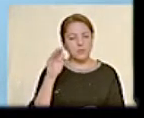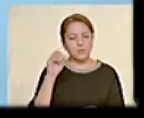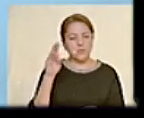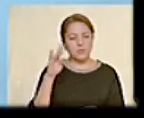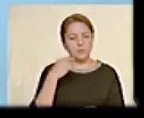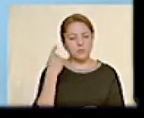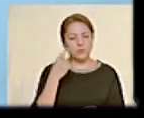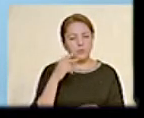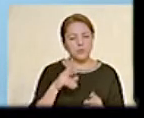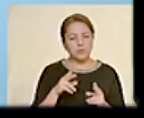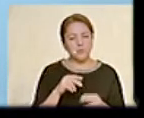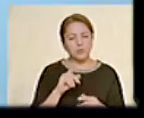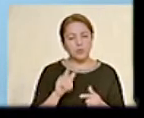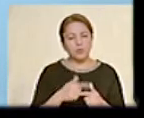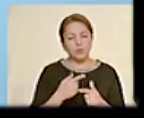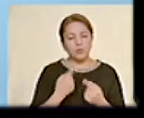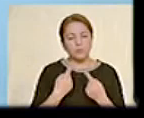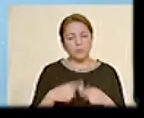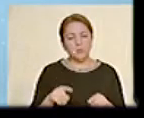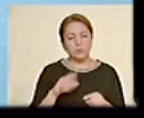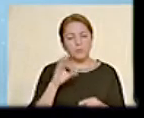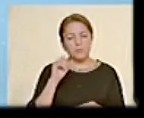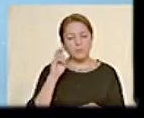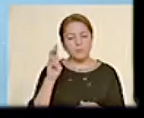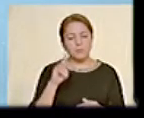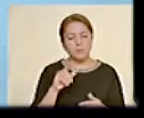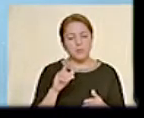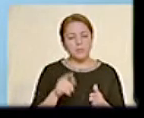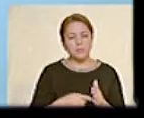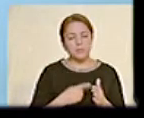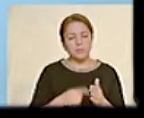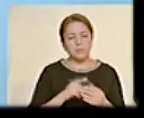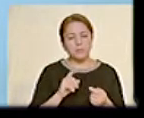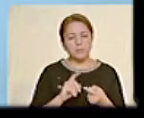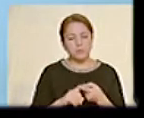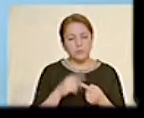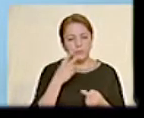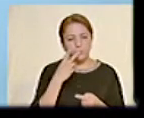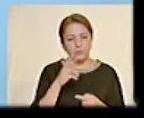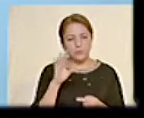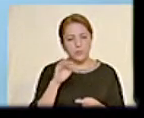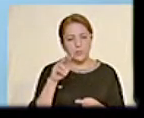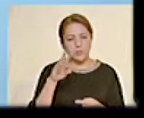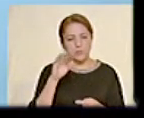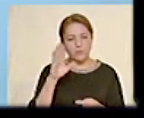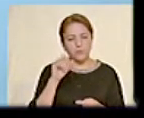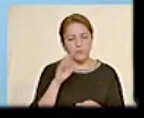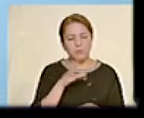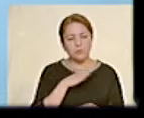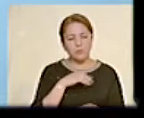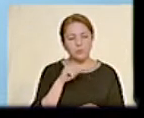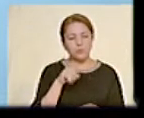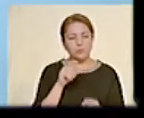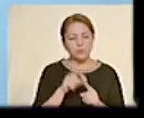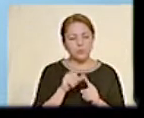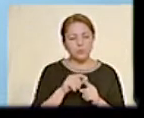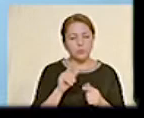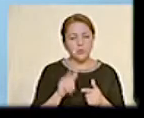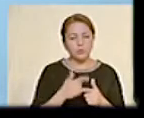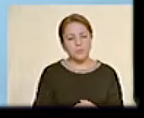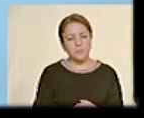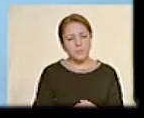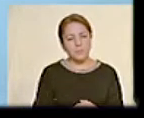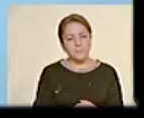yoki boshqa veb sahifaga bog'liqligini ko'rsatuvchi ilova bo'lib, u so'z yoki rasm bo'lishi